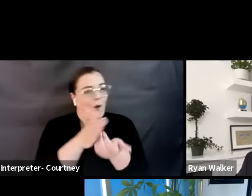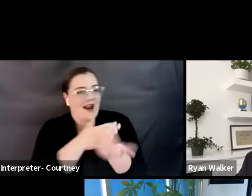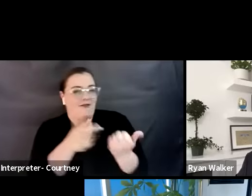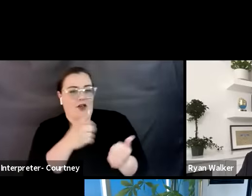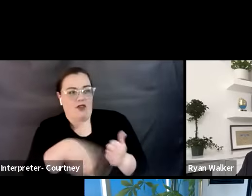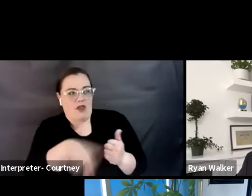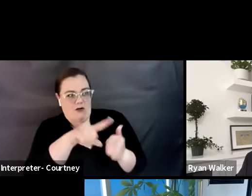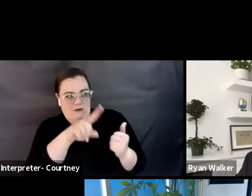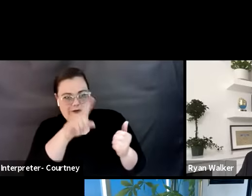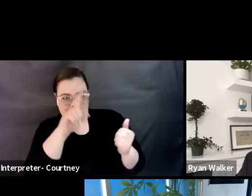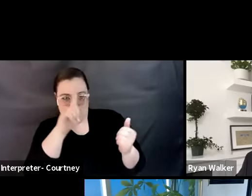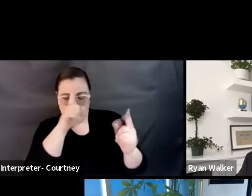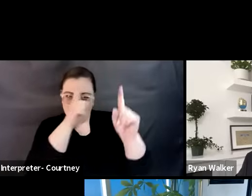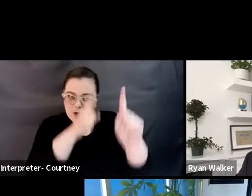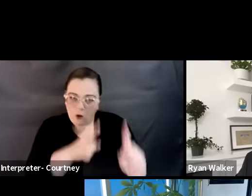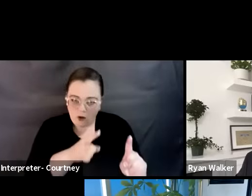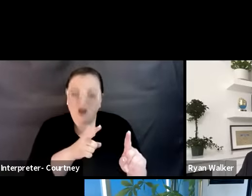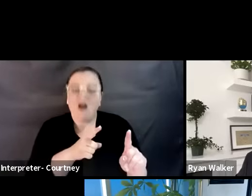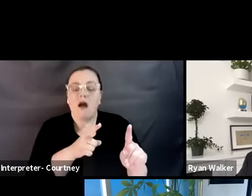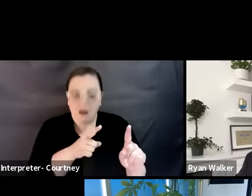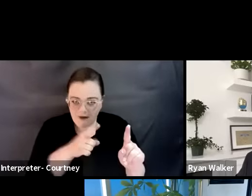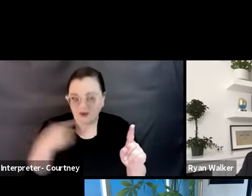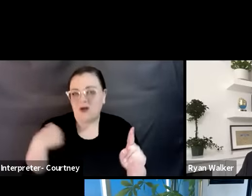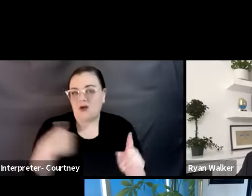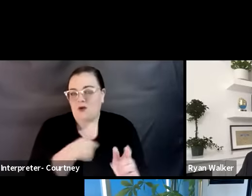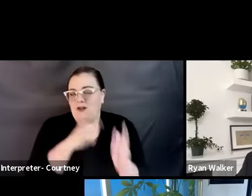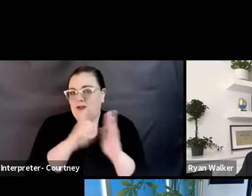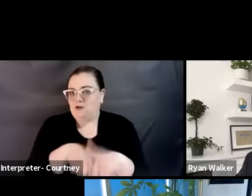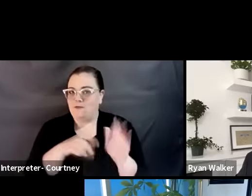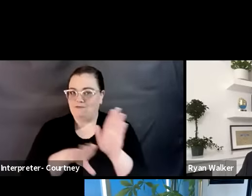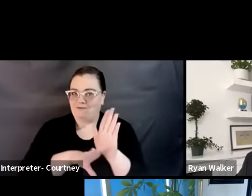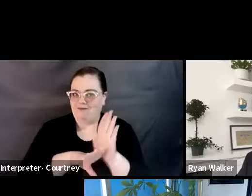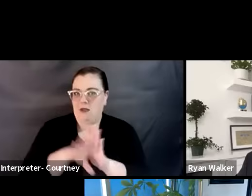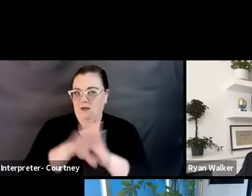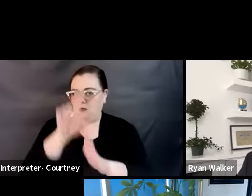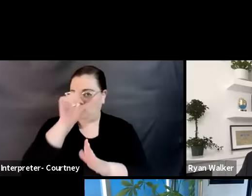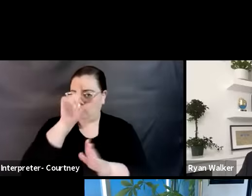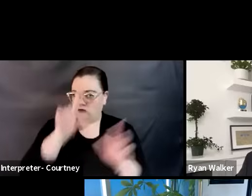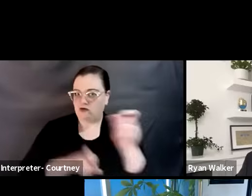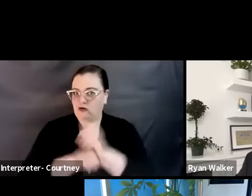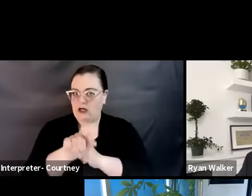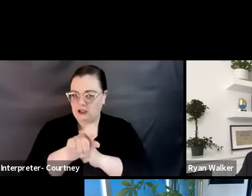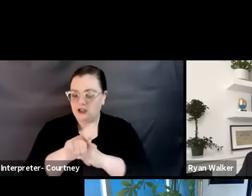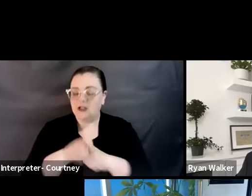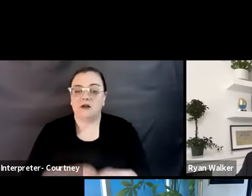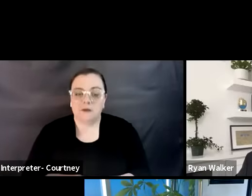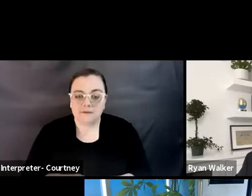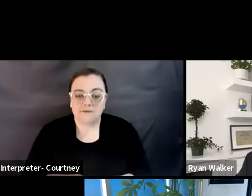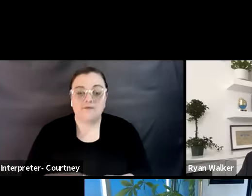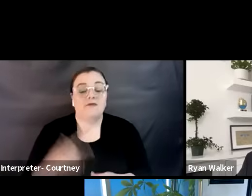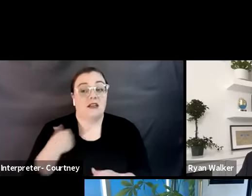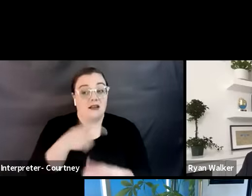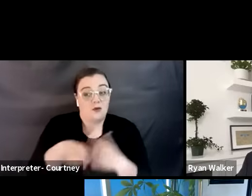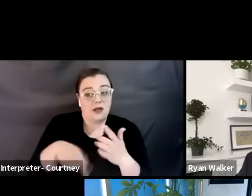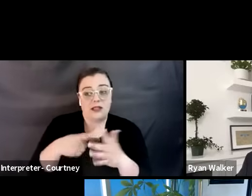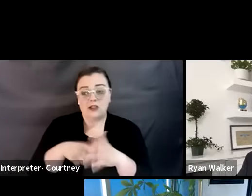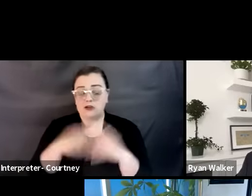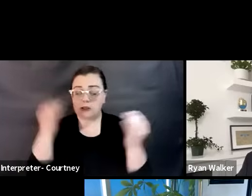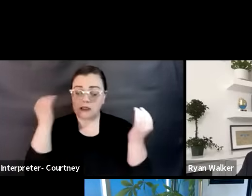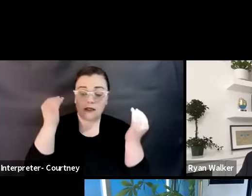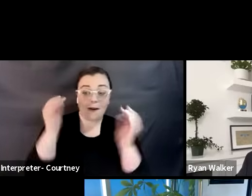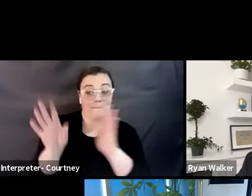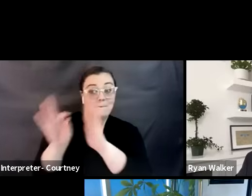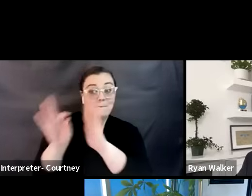that's how we build our strategy of picking and choosing certain, I deal with press. So picking and choosing certain writers,